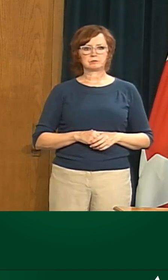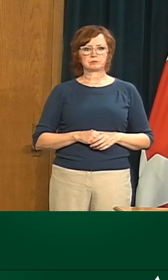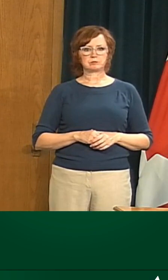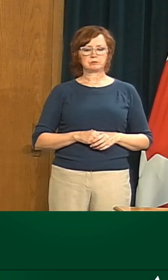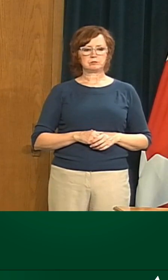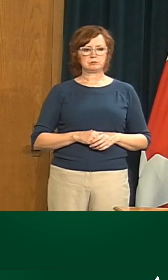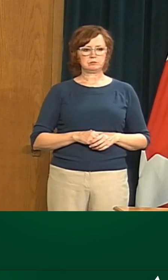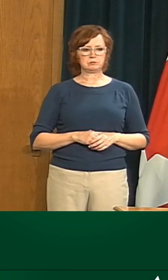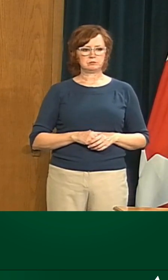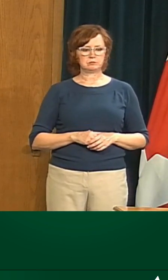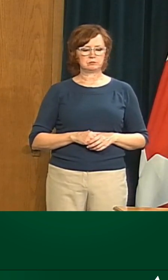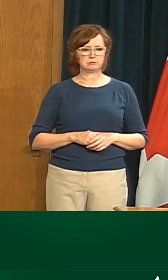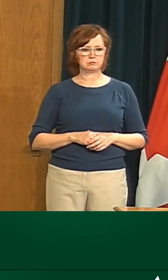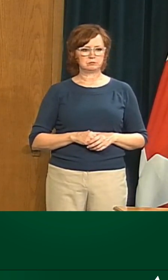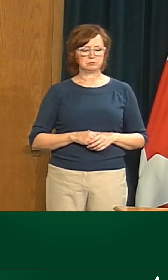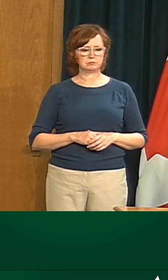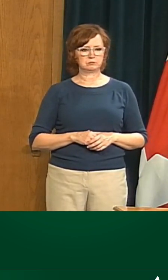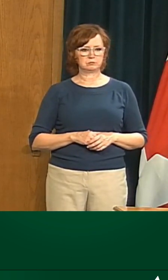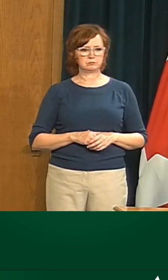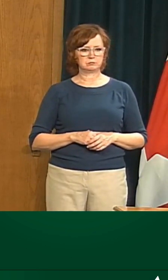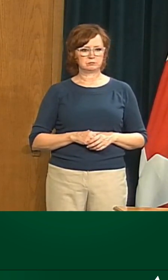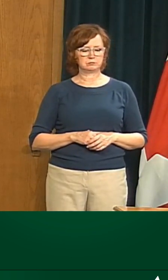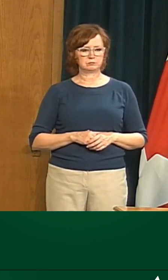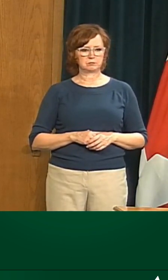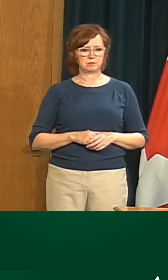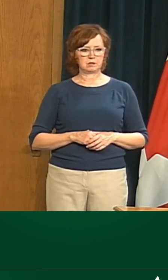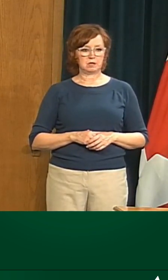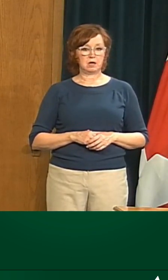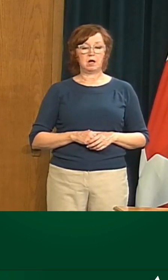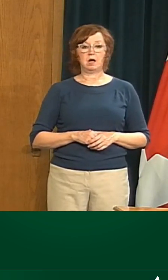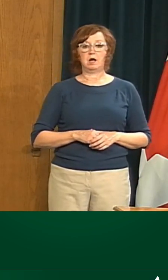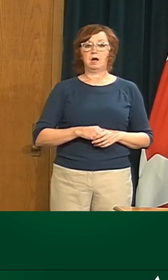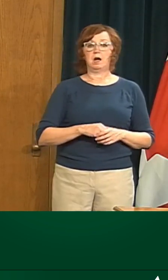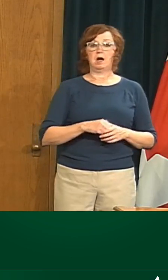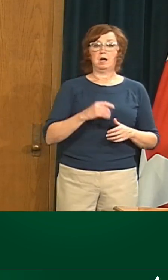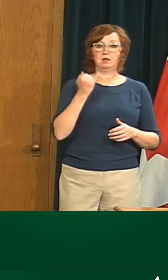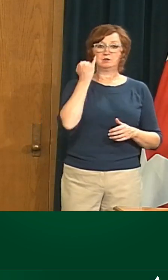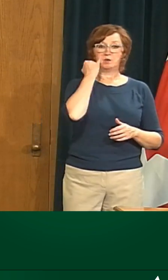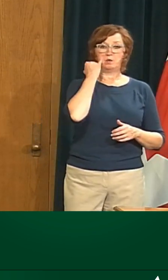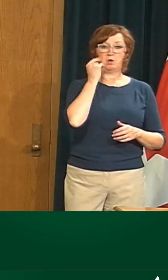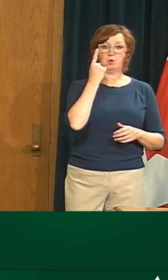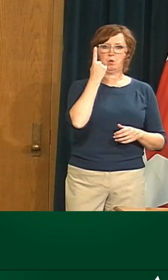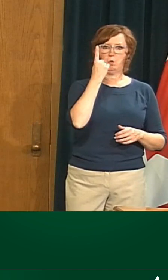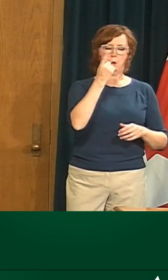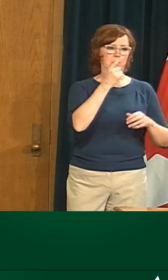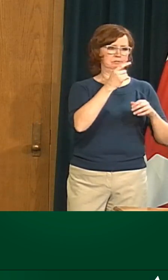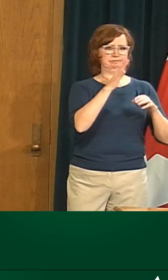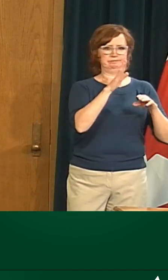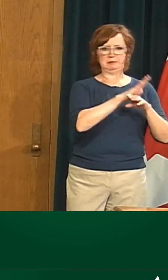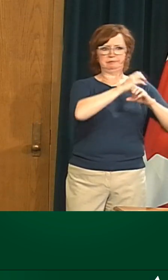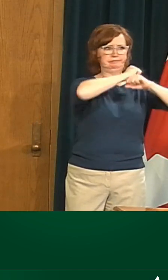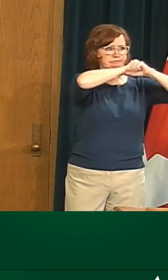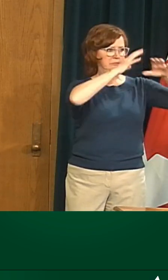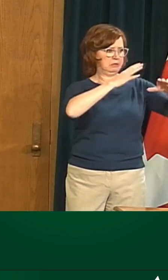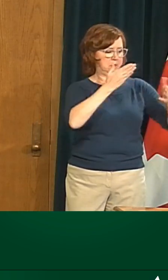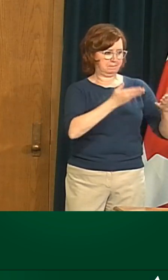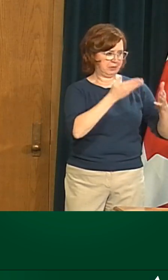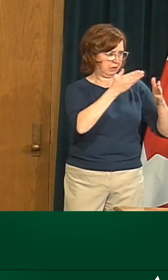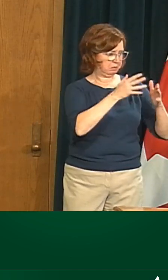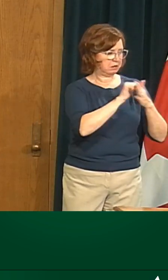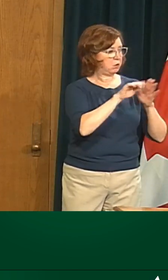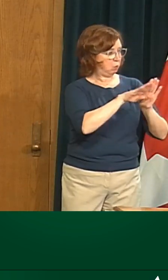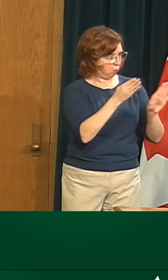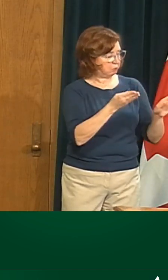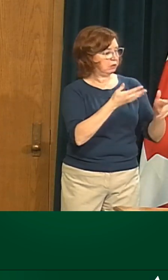sectors, or if we were to see an increase in cases, we may have to readjust some of our own understanding of what is safe